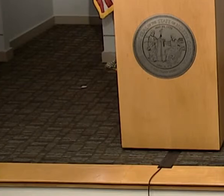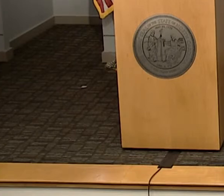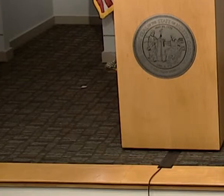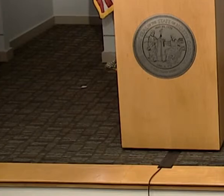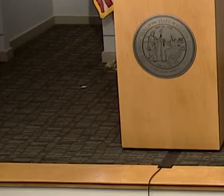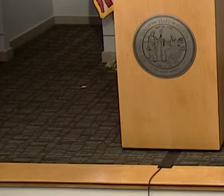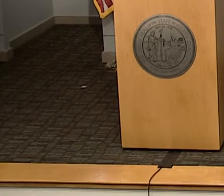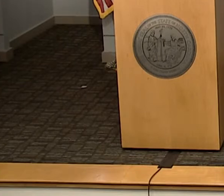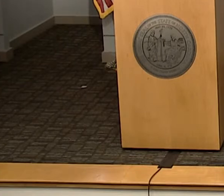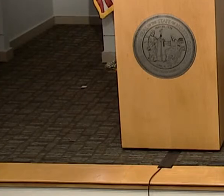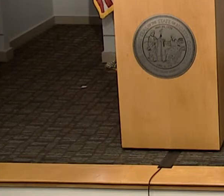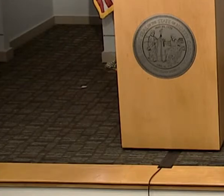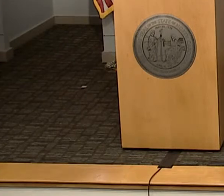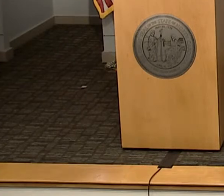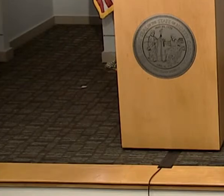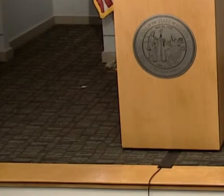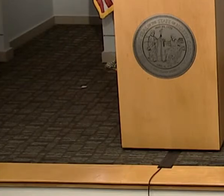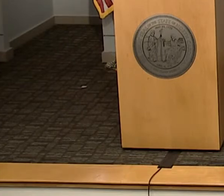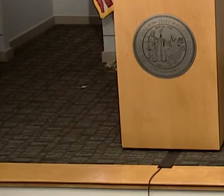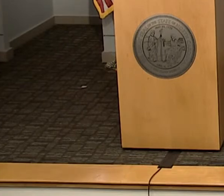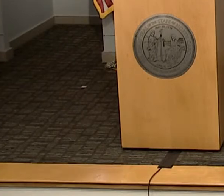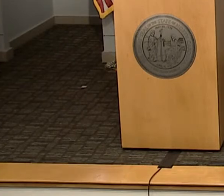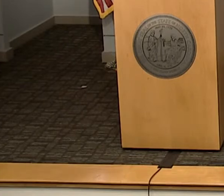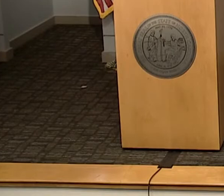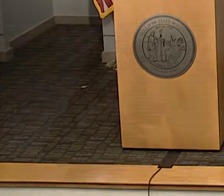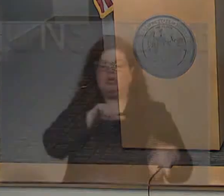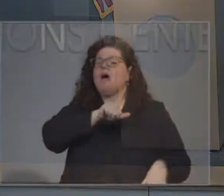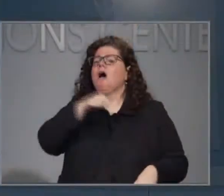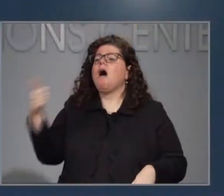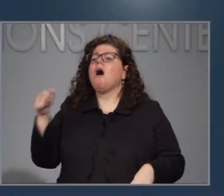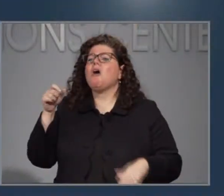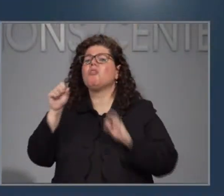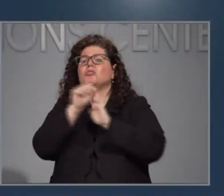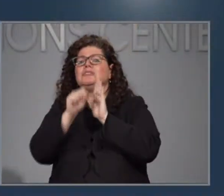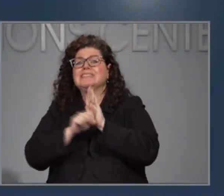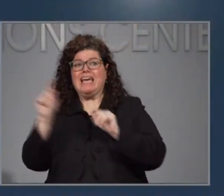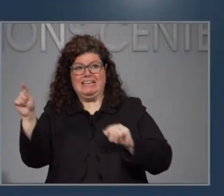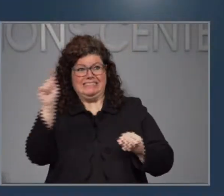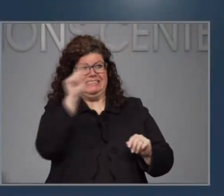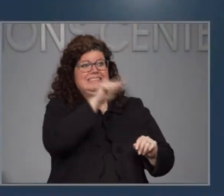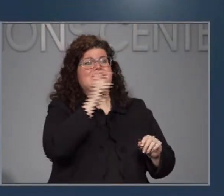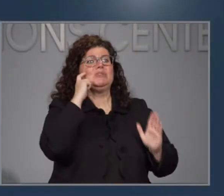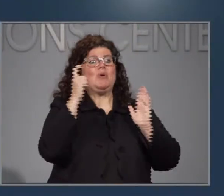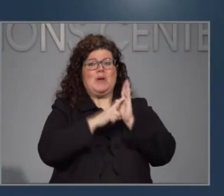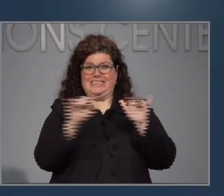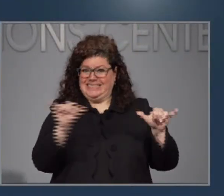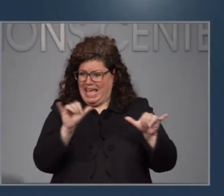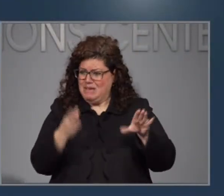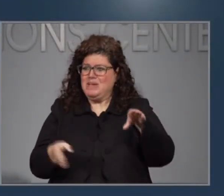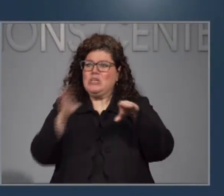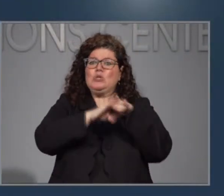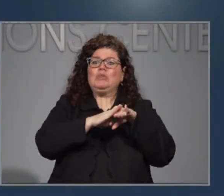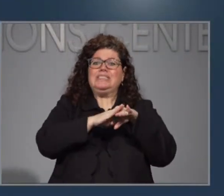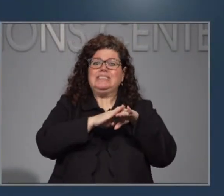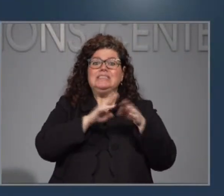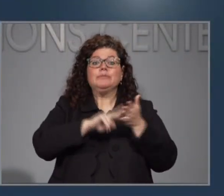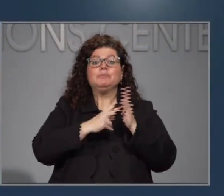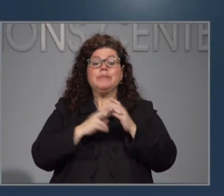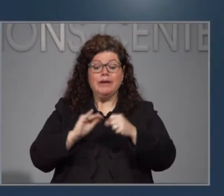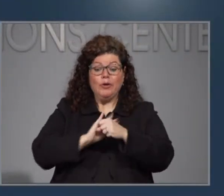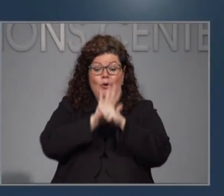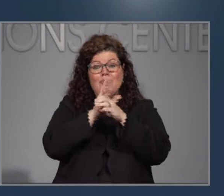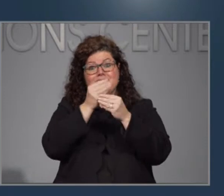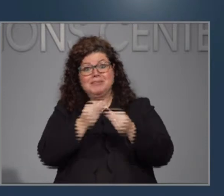not alone. Many other states are seeing increases in COVID-19 cases as well, and this virus is still a serious